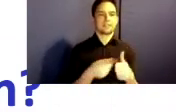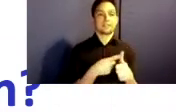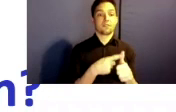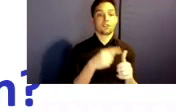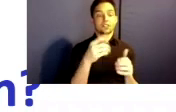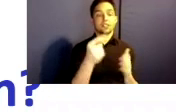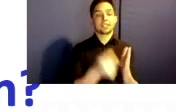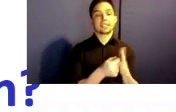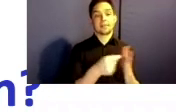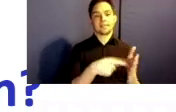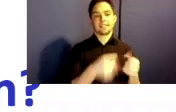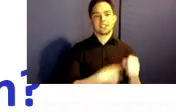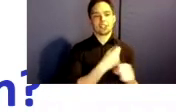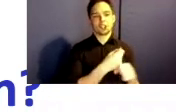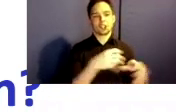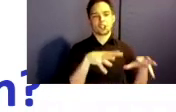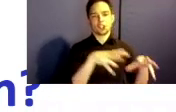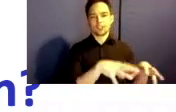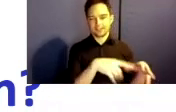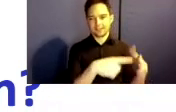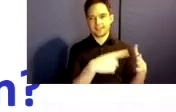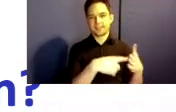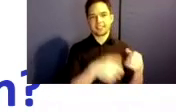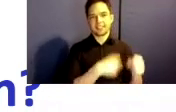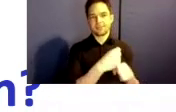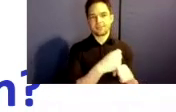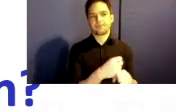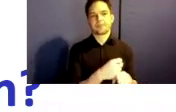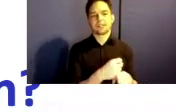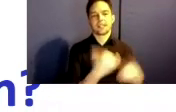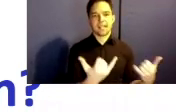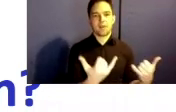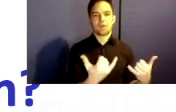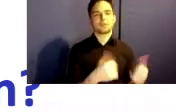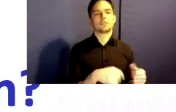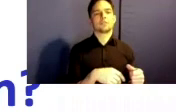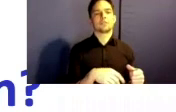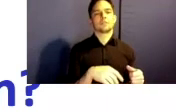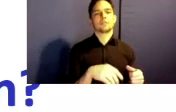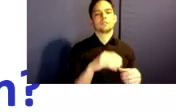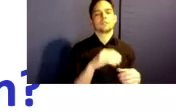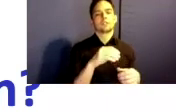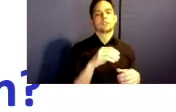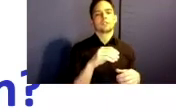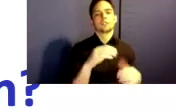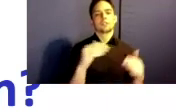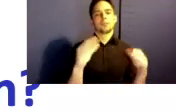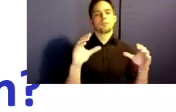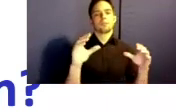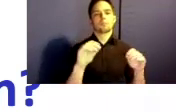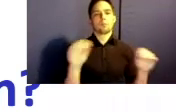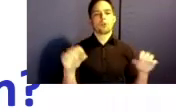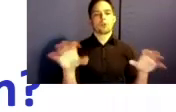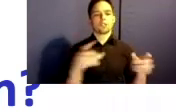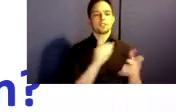be this year, and this, from now, proportional. It's the proportional allocation up